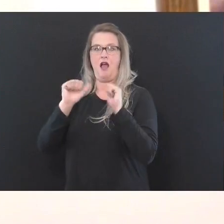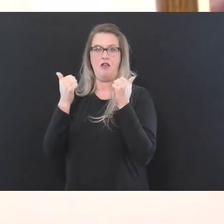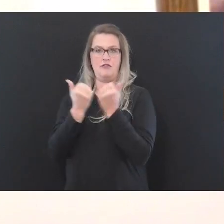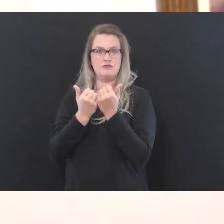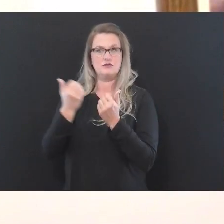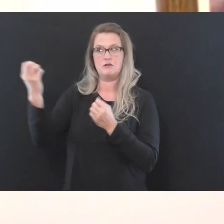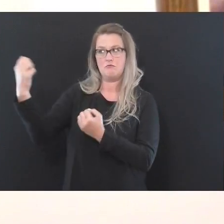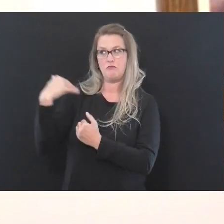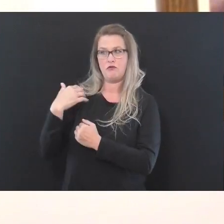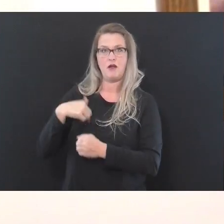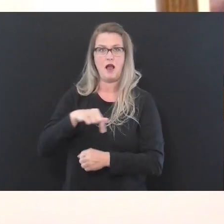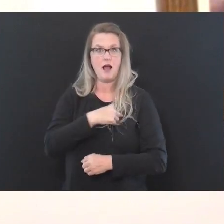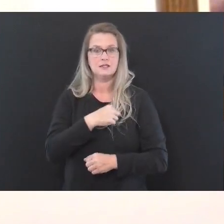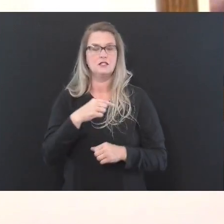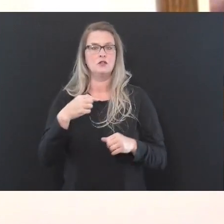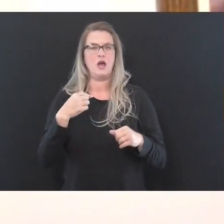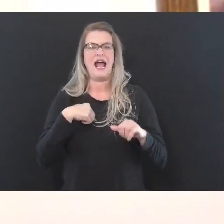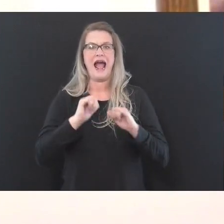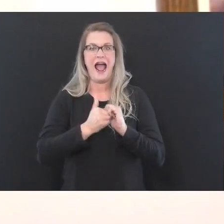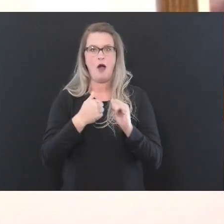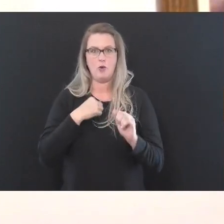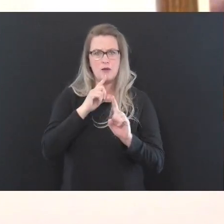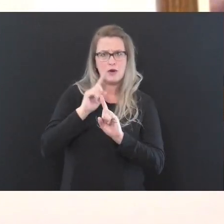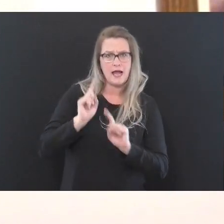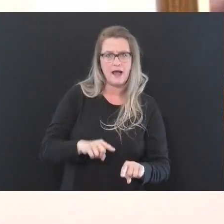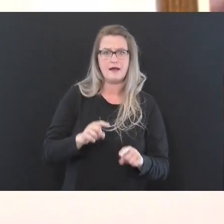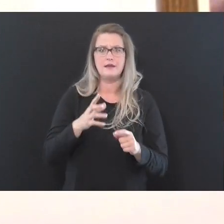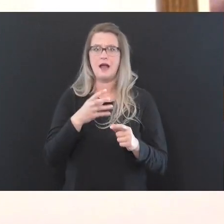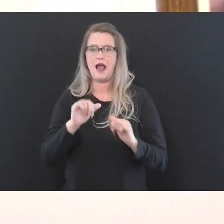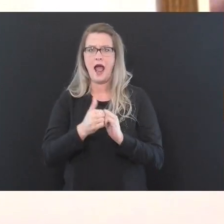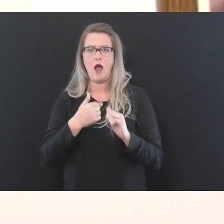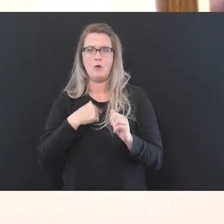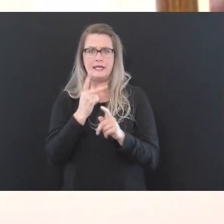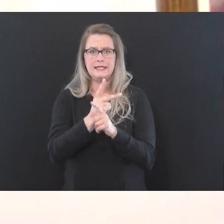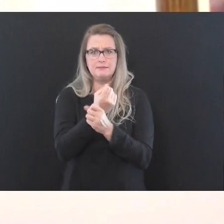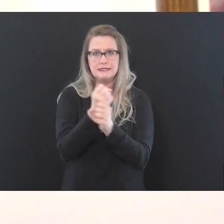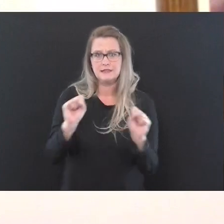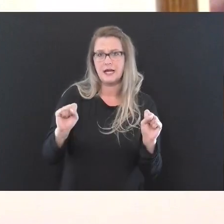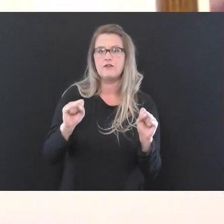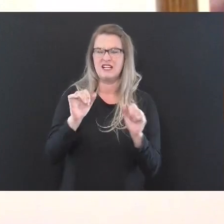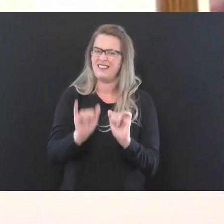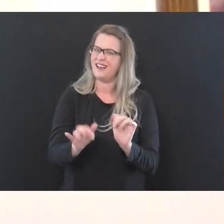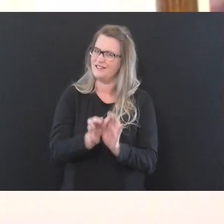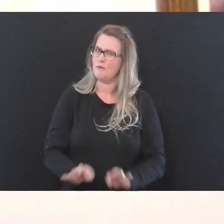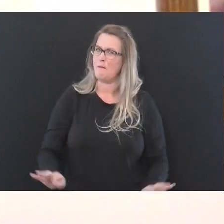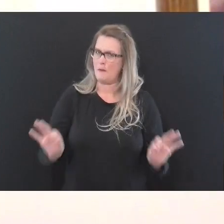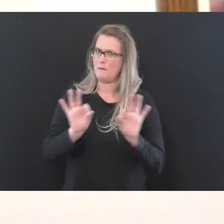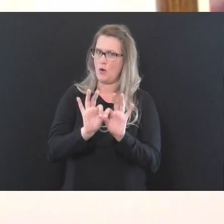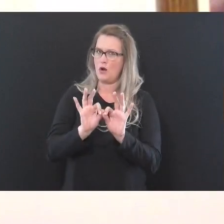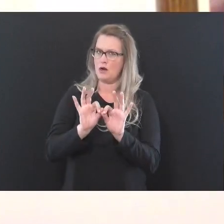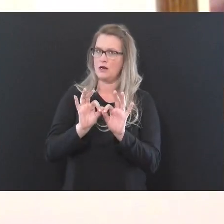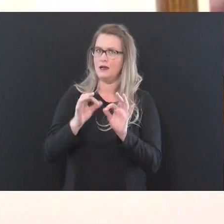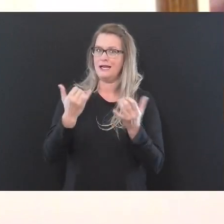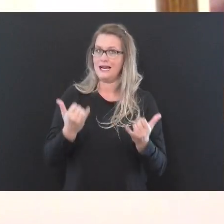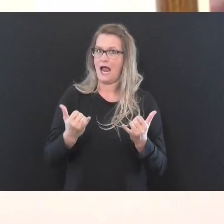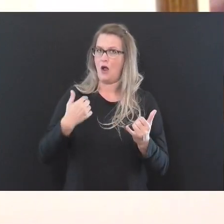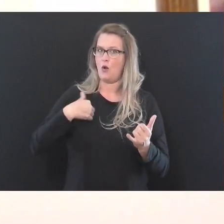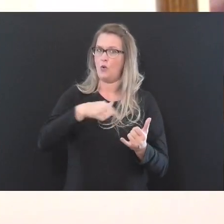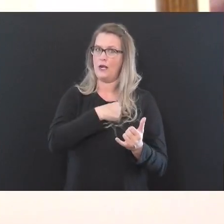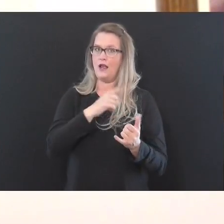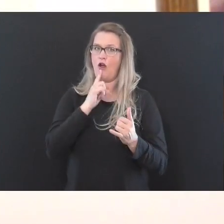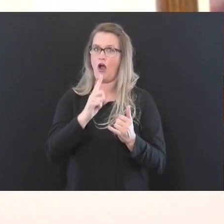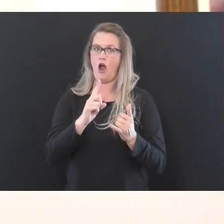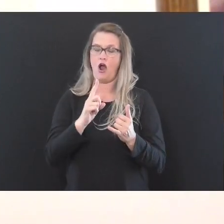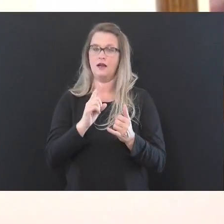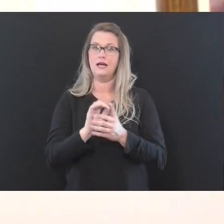reactivate, our world in a safe way and our state in a safe way. So I think it's important, as we are celebrating Holy Week this